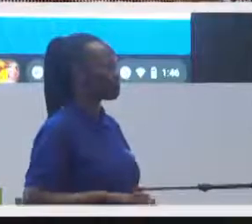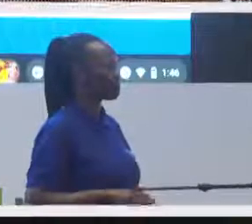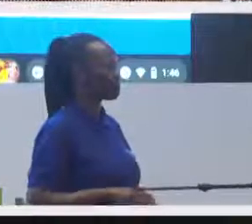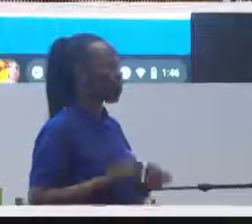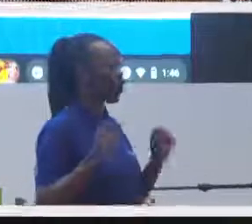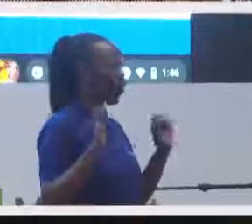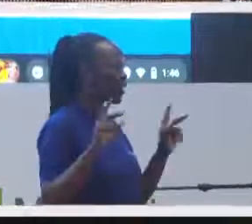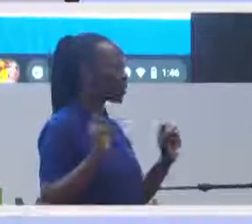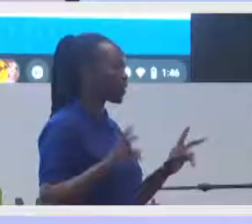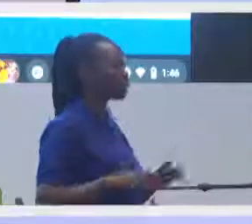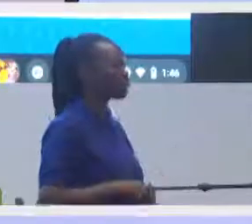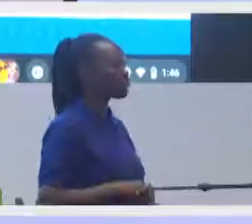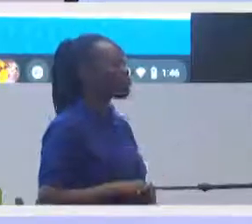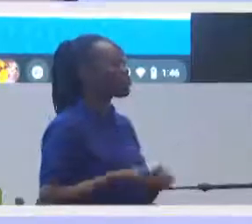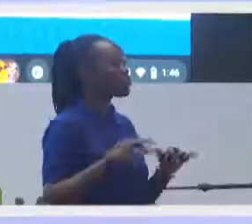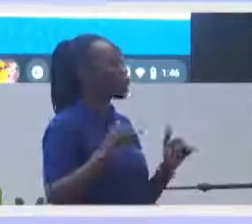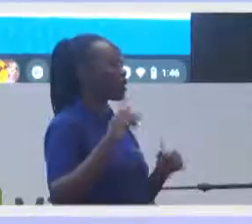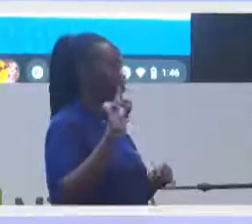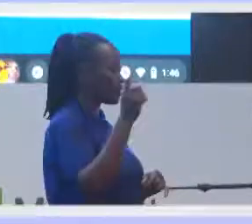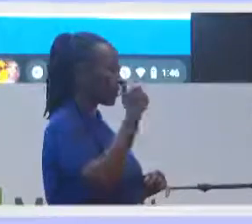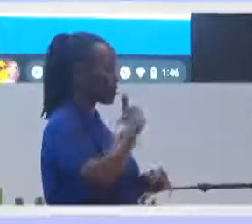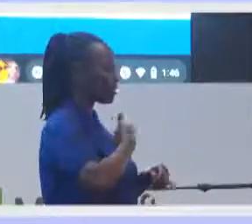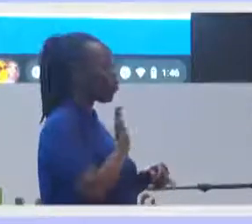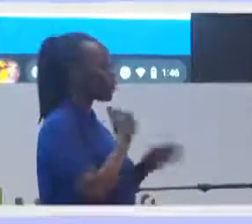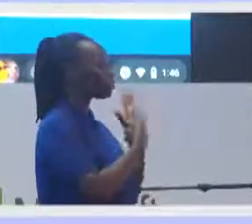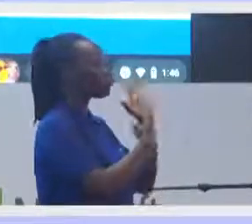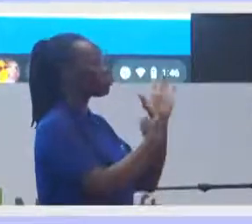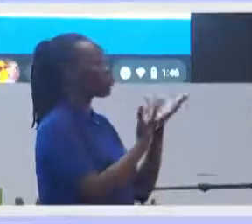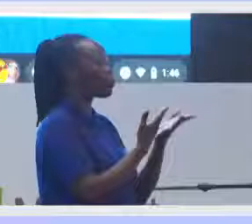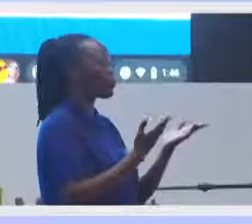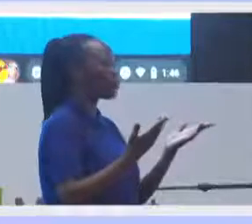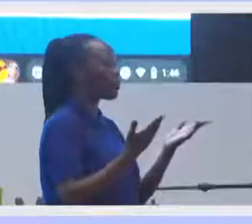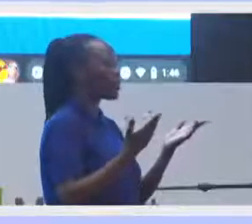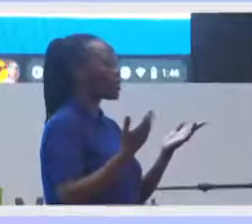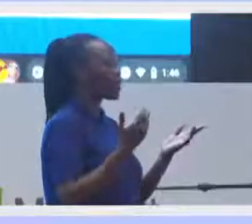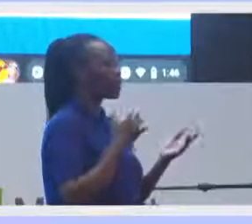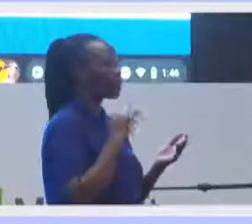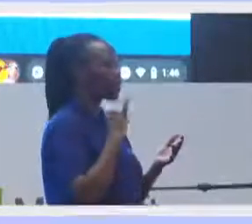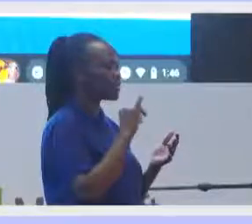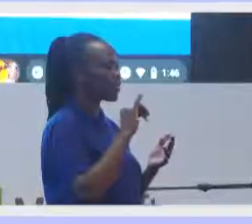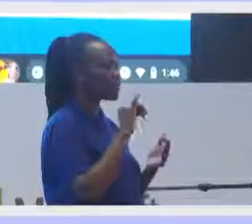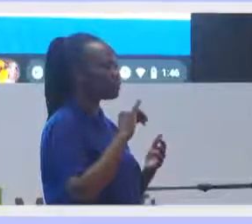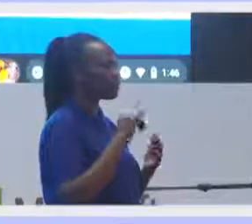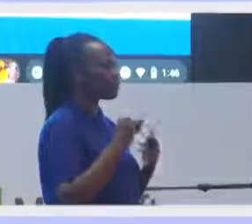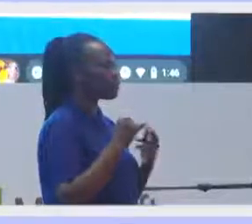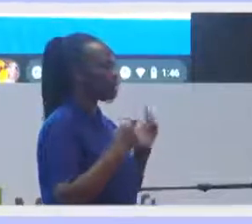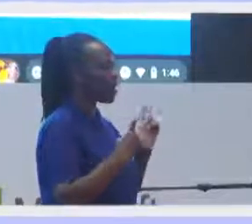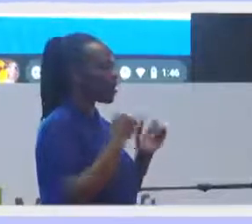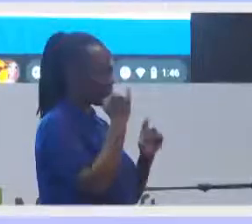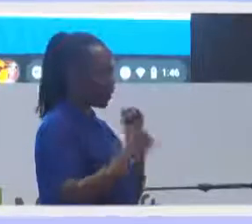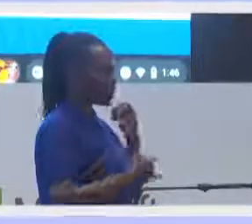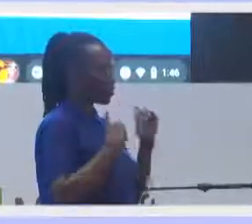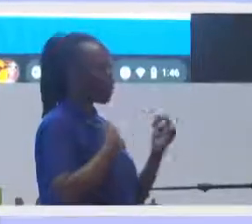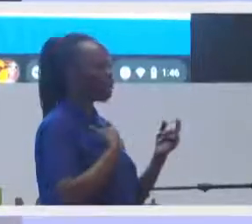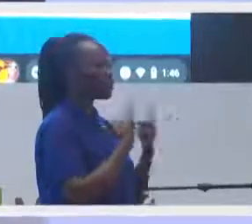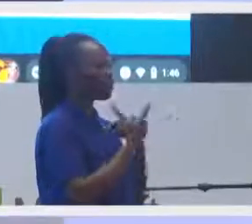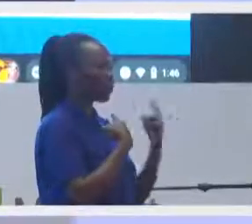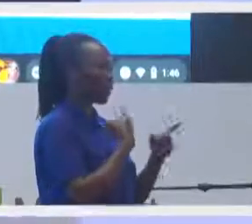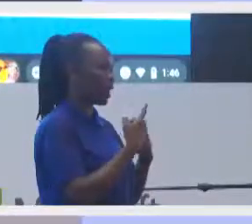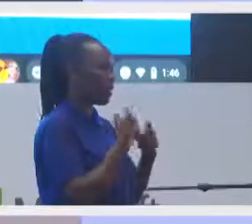All right, so the first one I want to show you is the action blocks, exactly the last one that I mentioned,